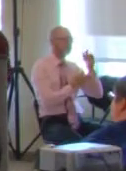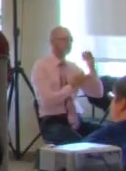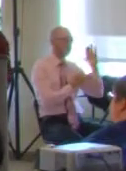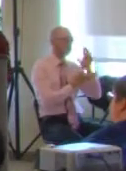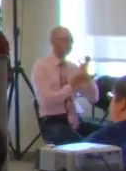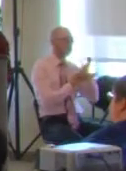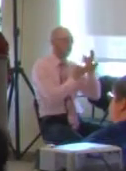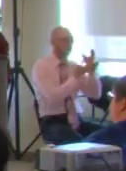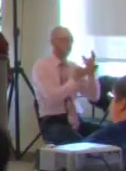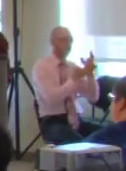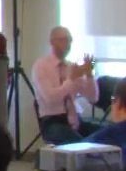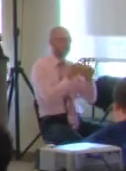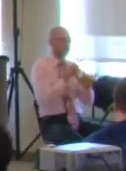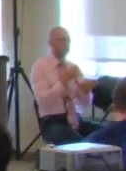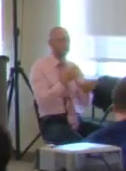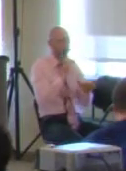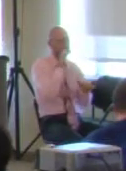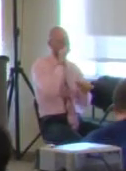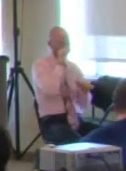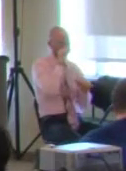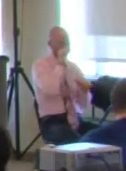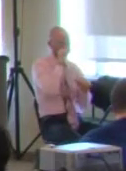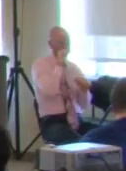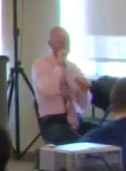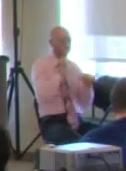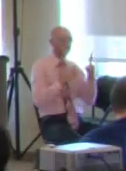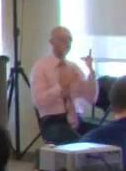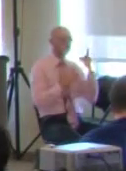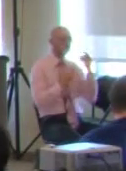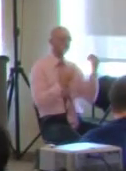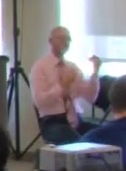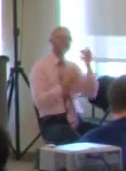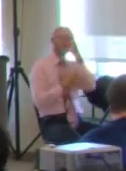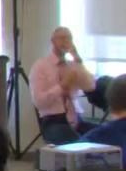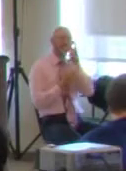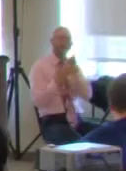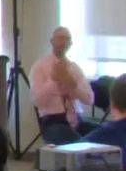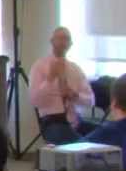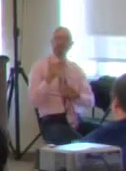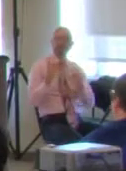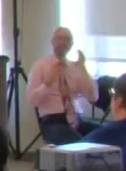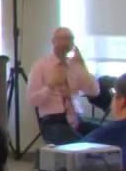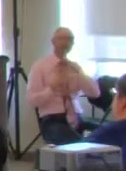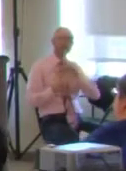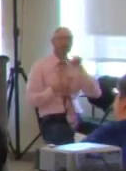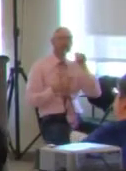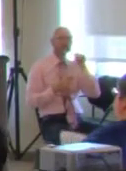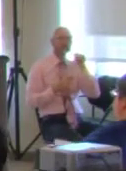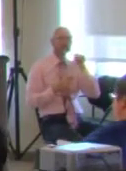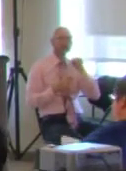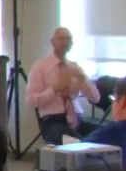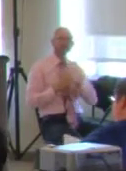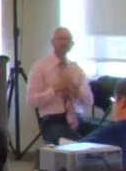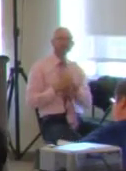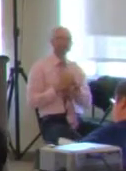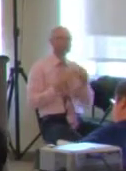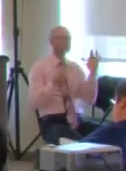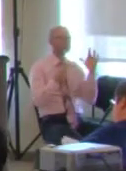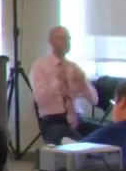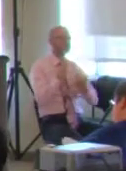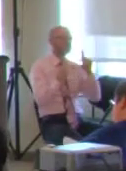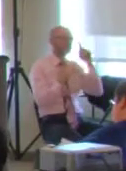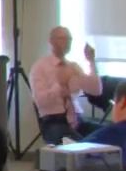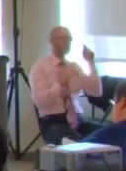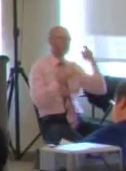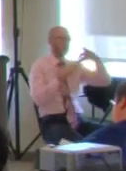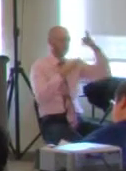Next slide. We missed a slide that was that I skipped because we were out